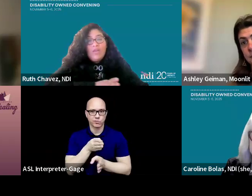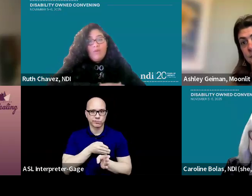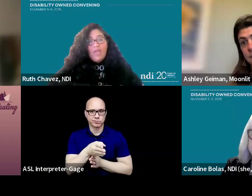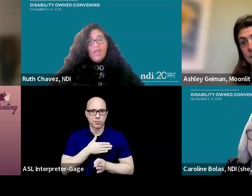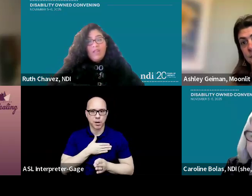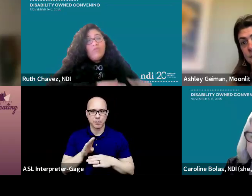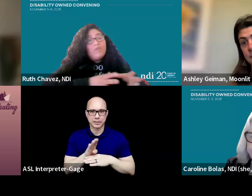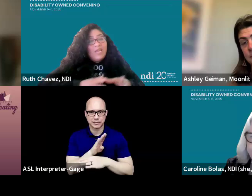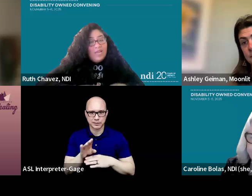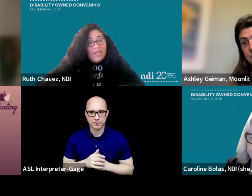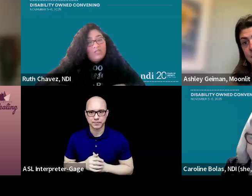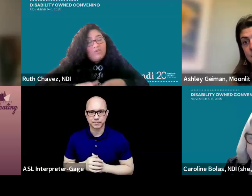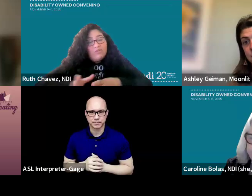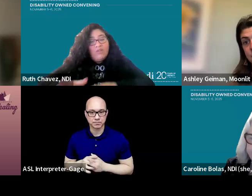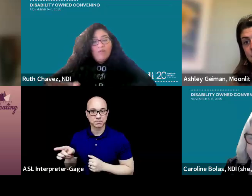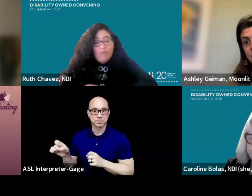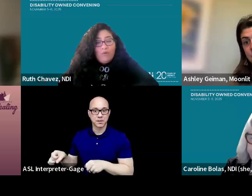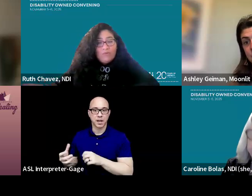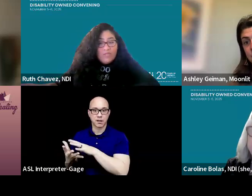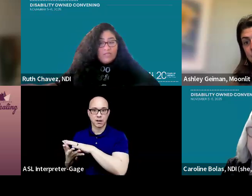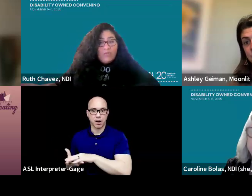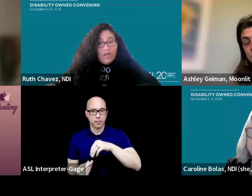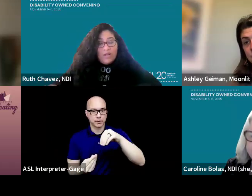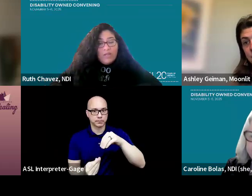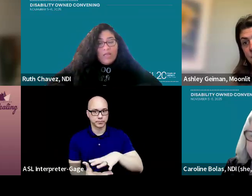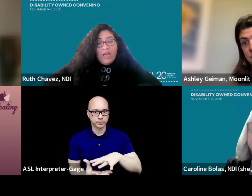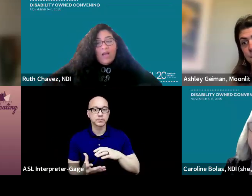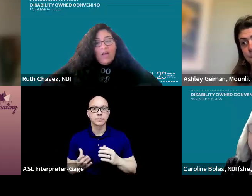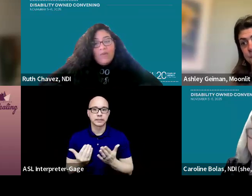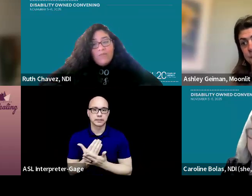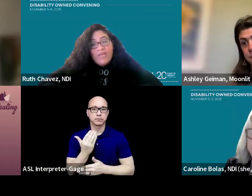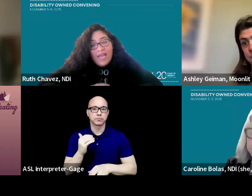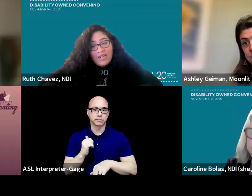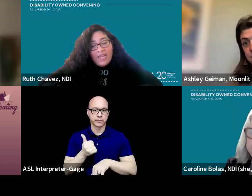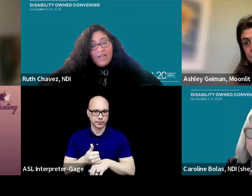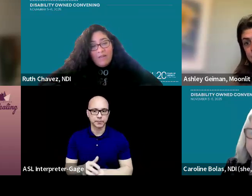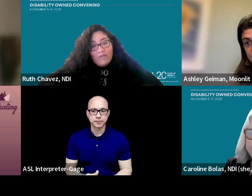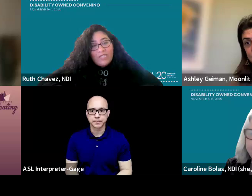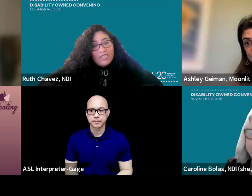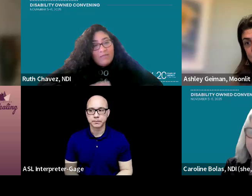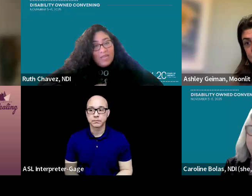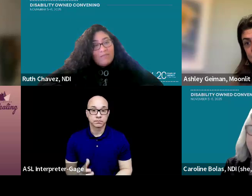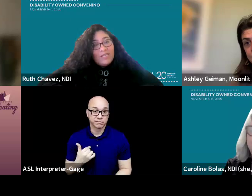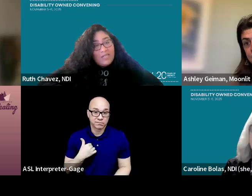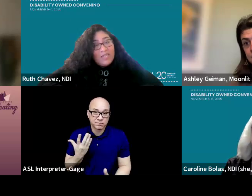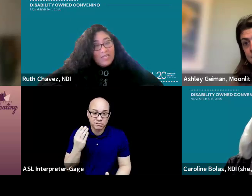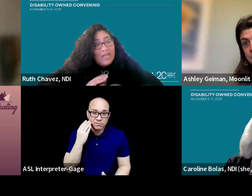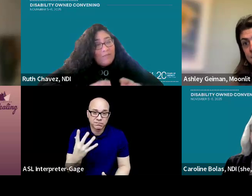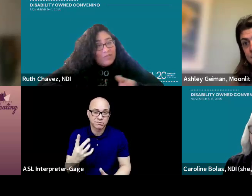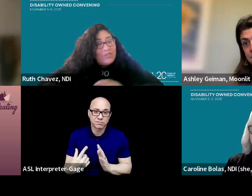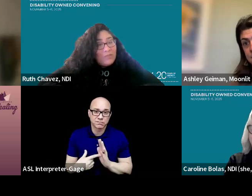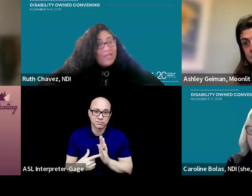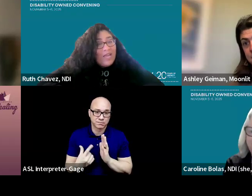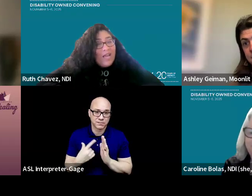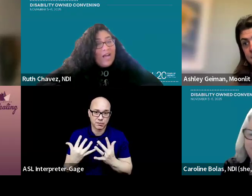And so it can duplicate into different roles as well. But yeah, I will say sometimes it does get